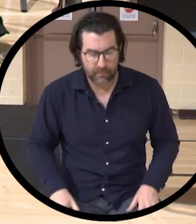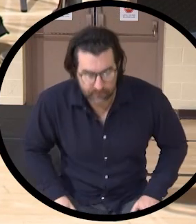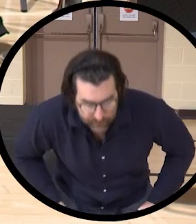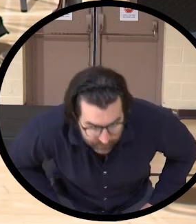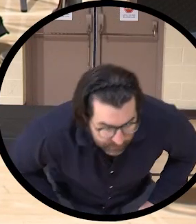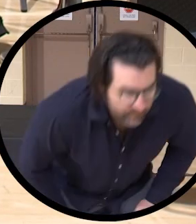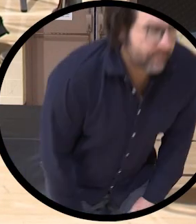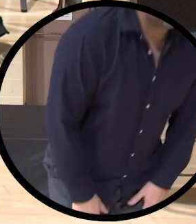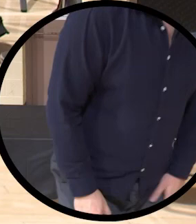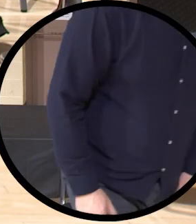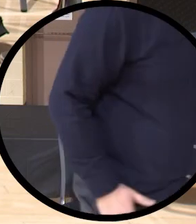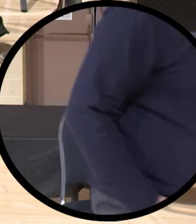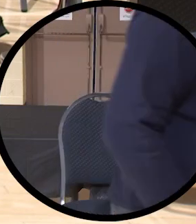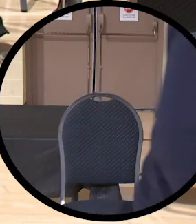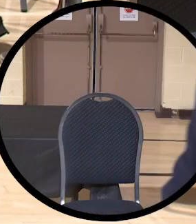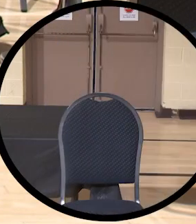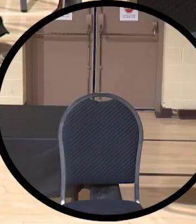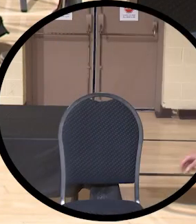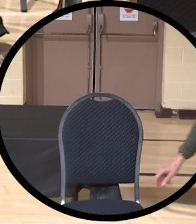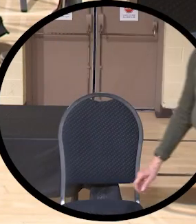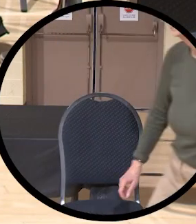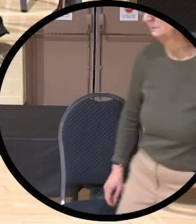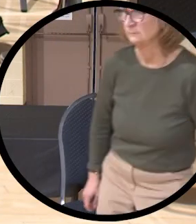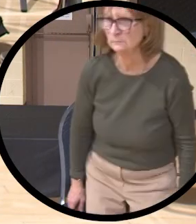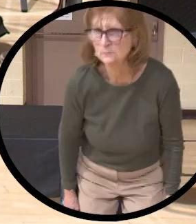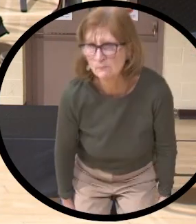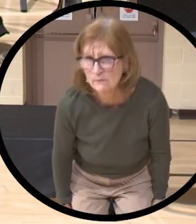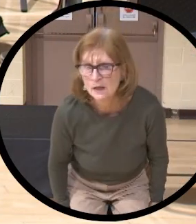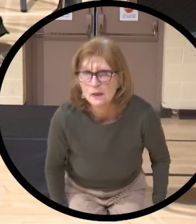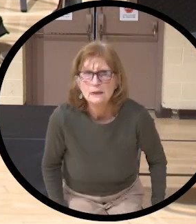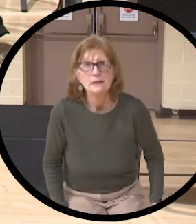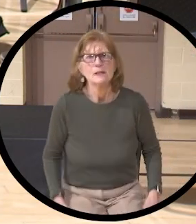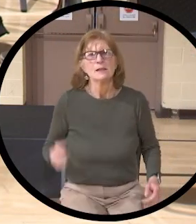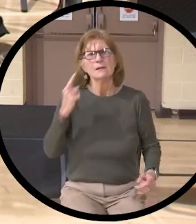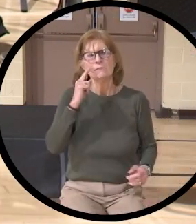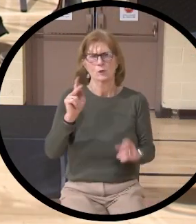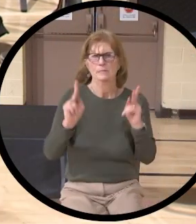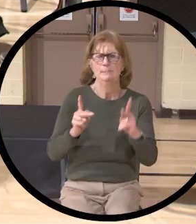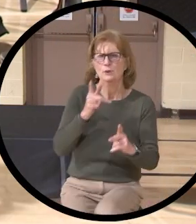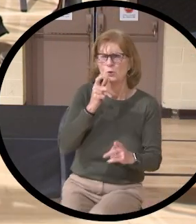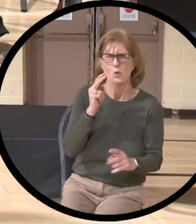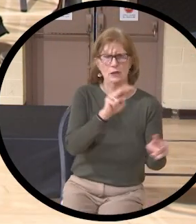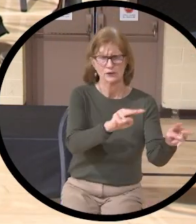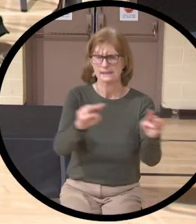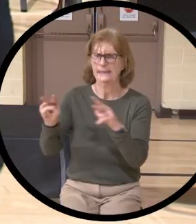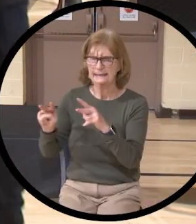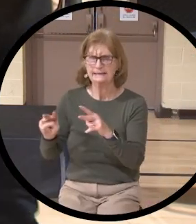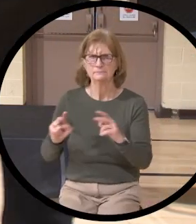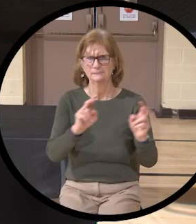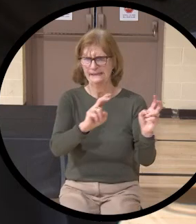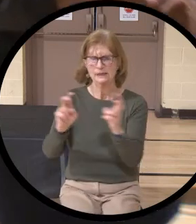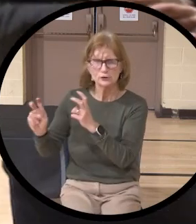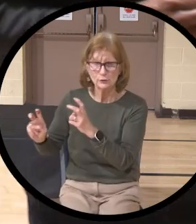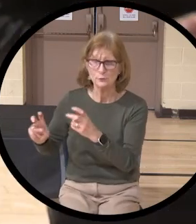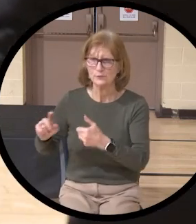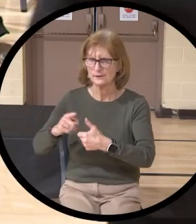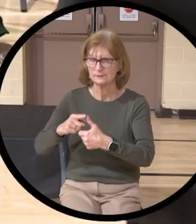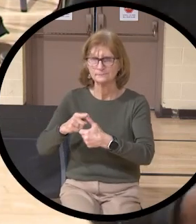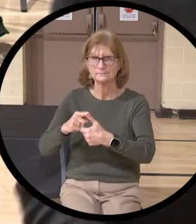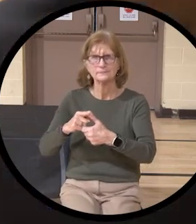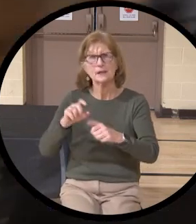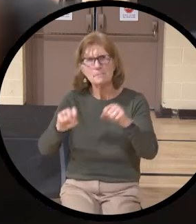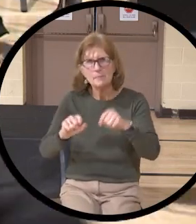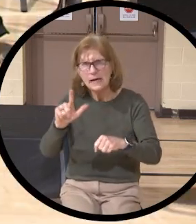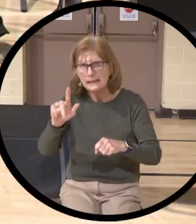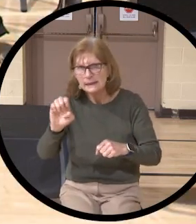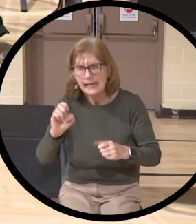was about maintenance. Again, I'll reiterate 311. I think I'll let Paige maybe validate this, but I